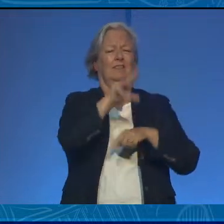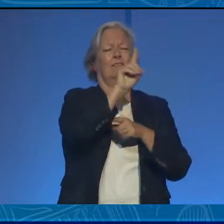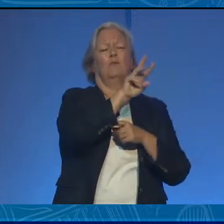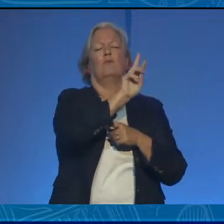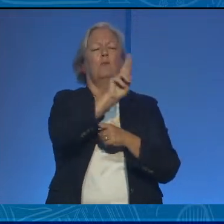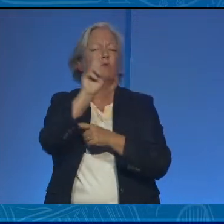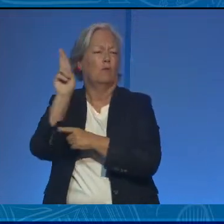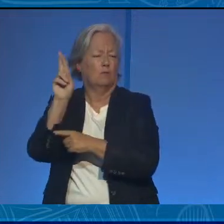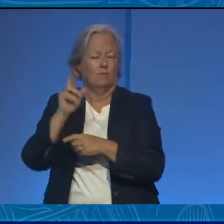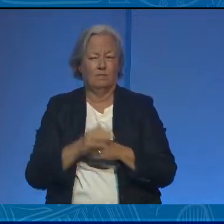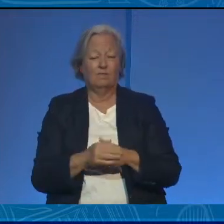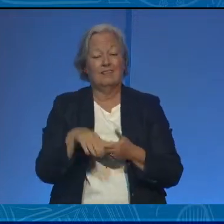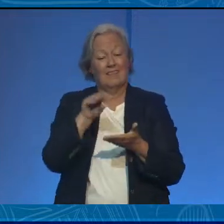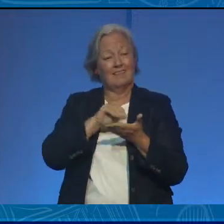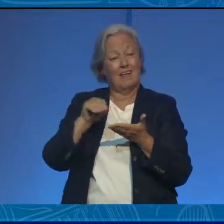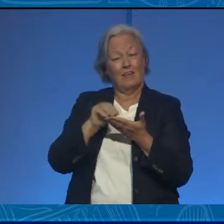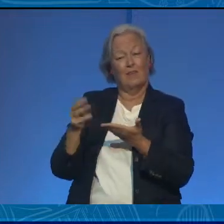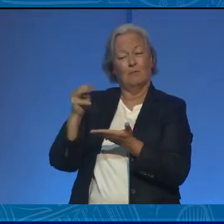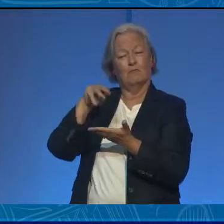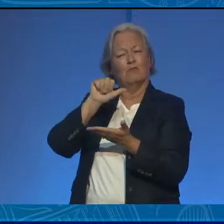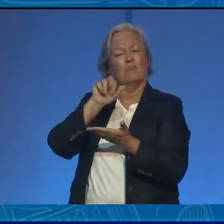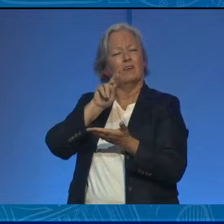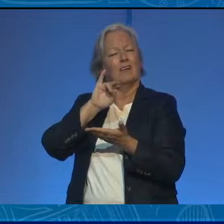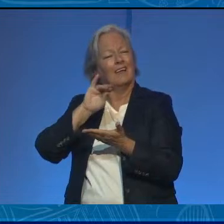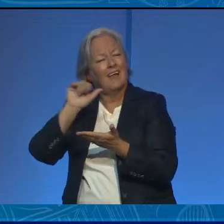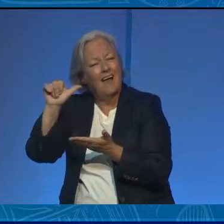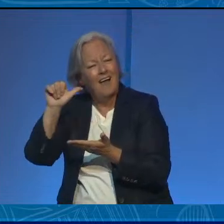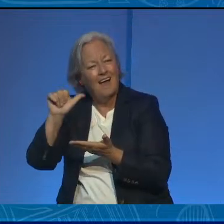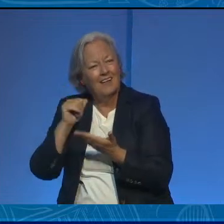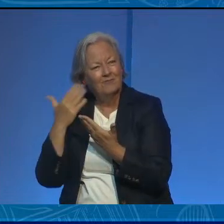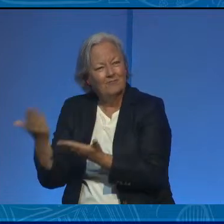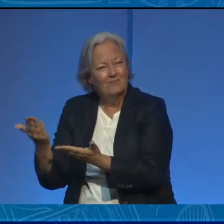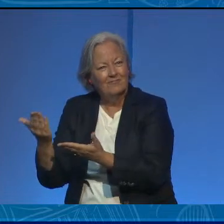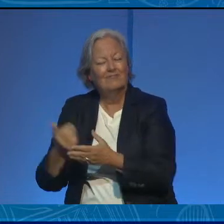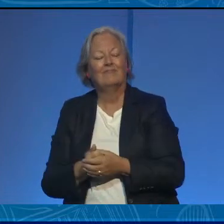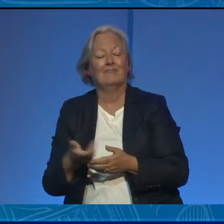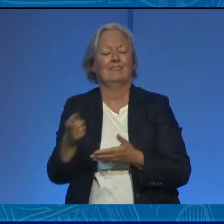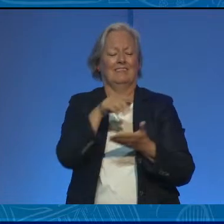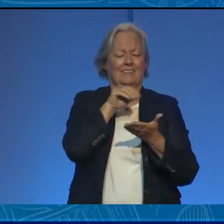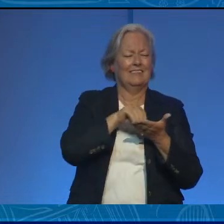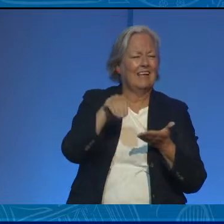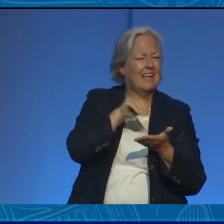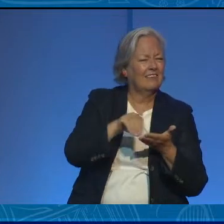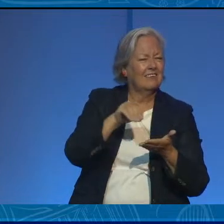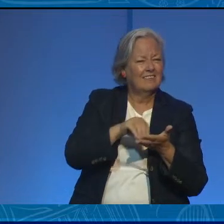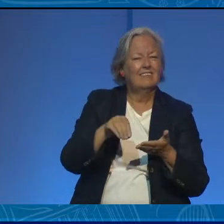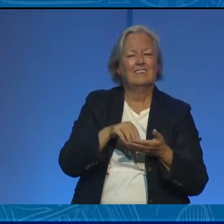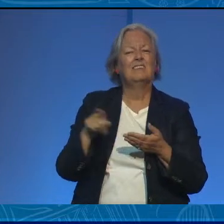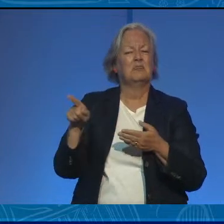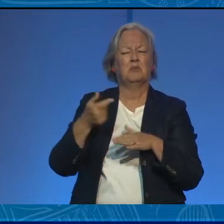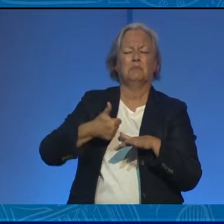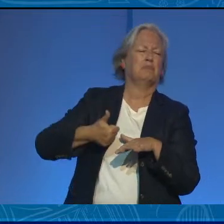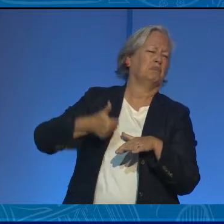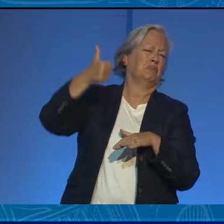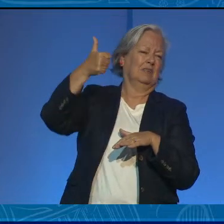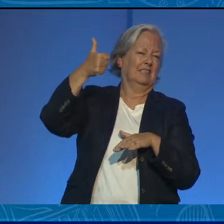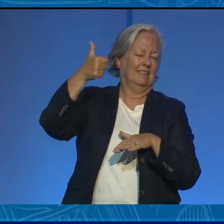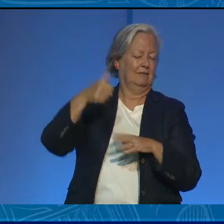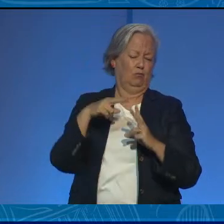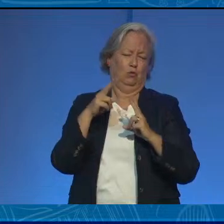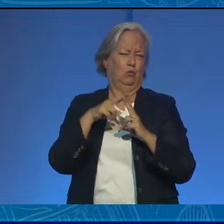Reduction, Secretary Maria Antonia Yulo Loizaga and Secretary Gilberto C. Teodoro